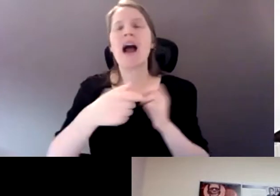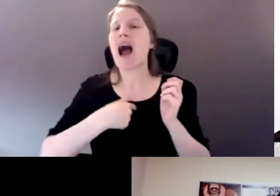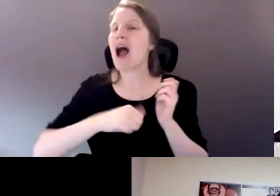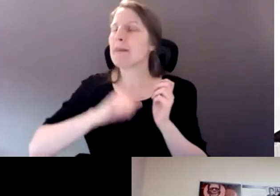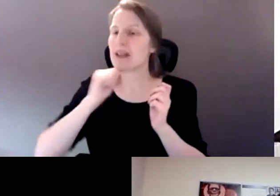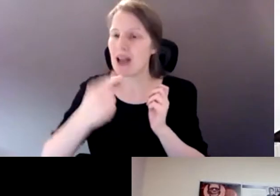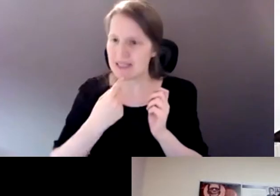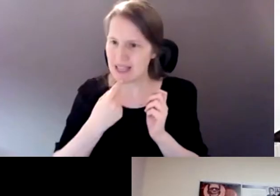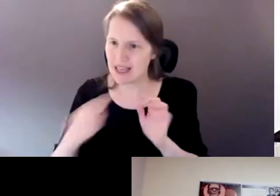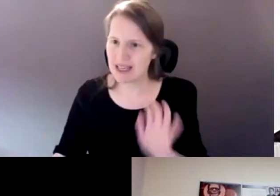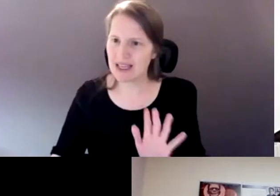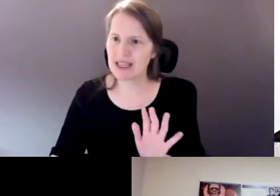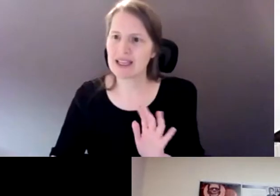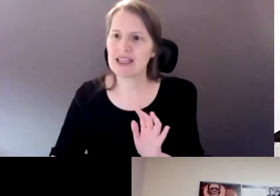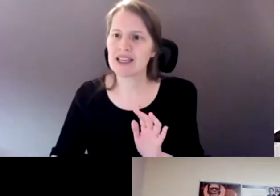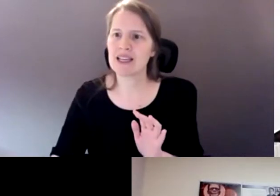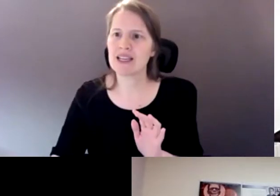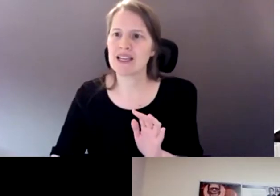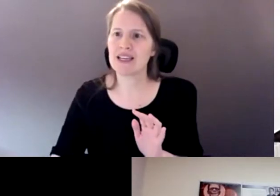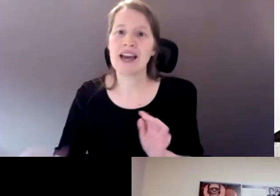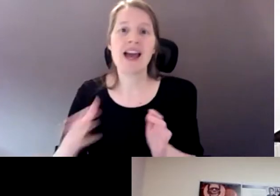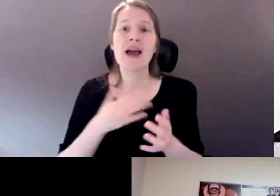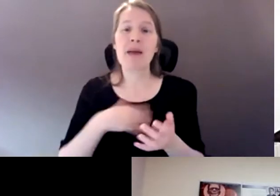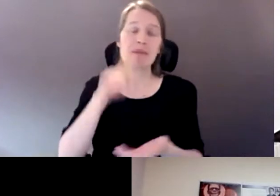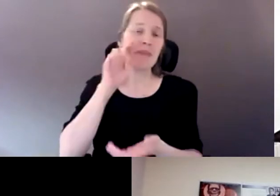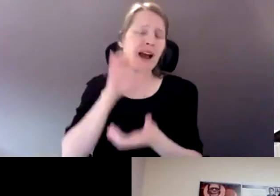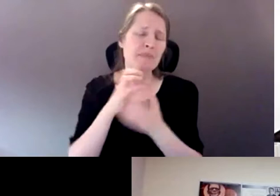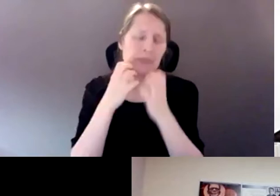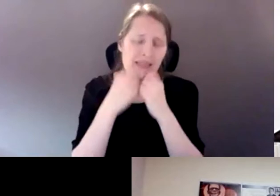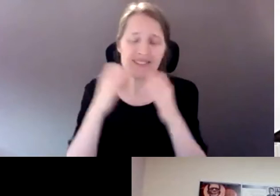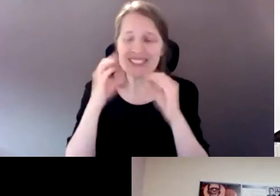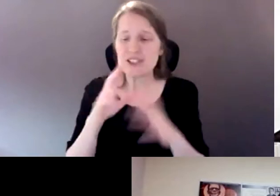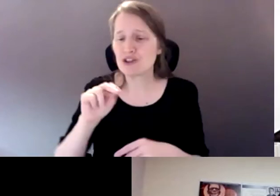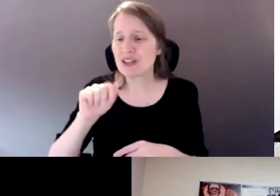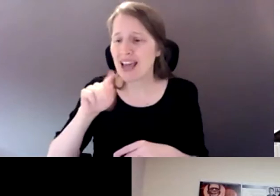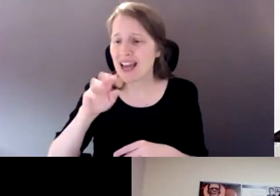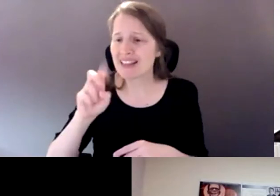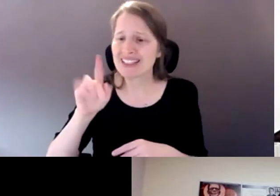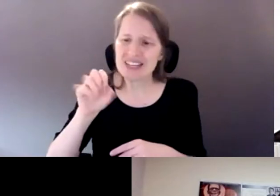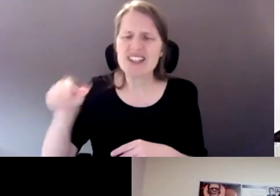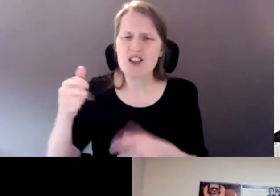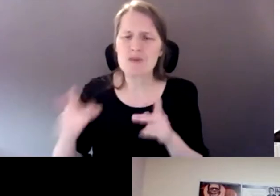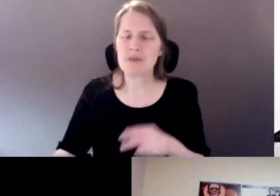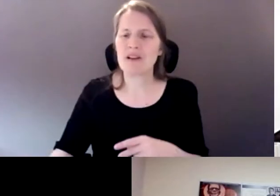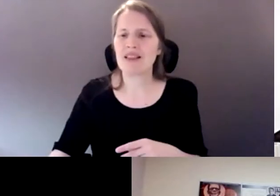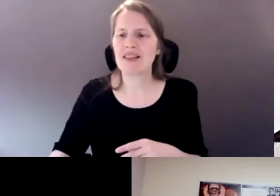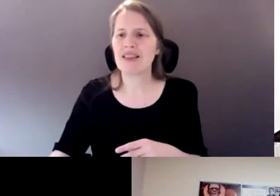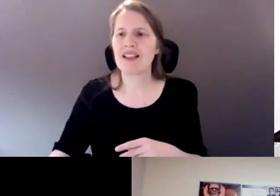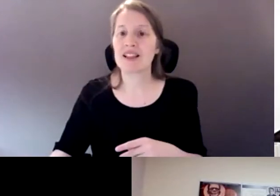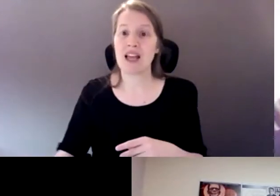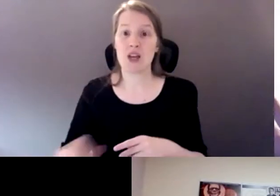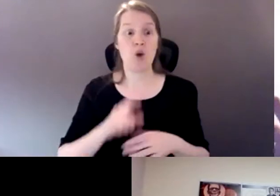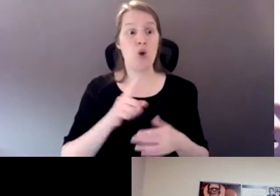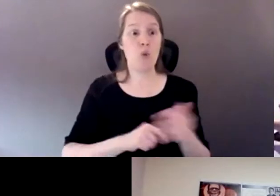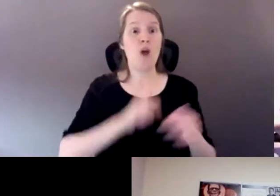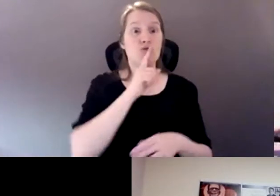and many people have asked me this, including my beloved teacher, Natalie Davis, and others have said, well, are you suggesting that what real Jews do has